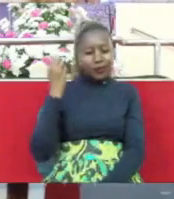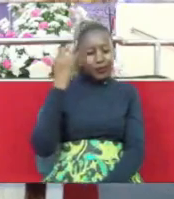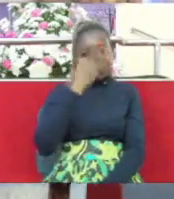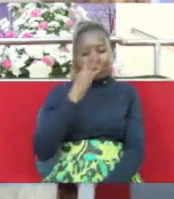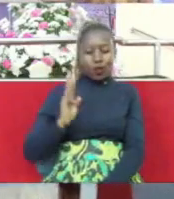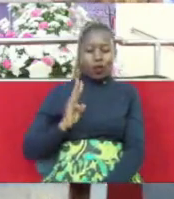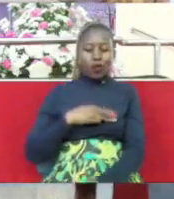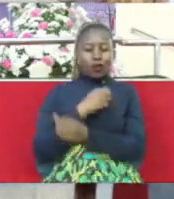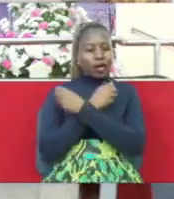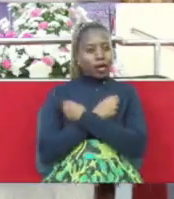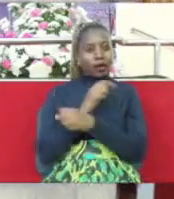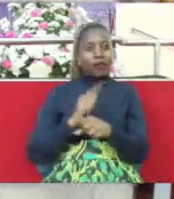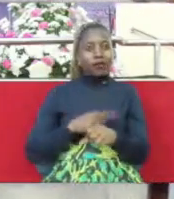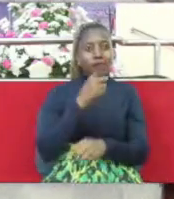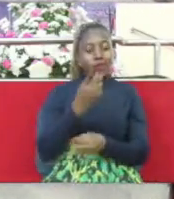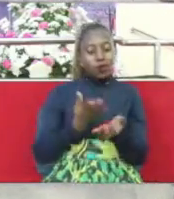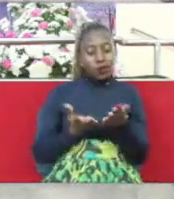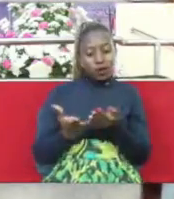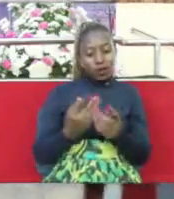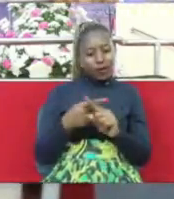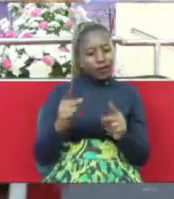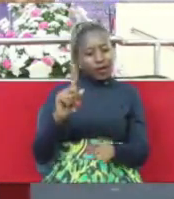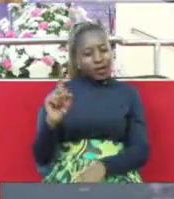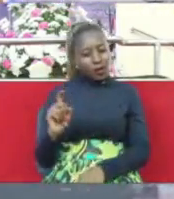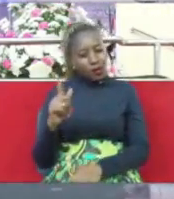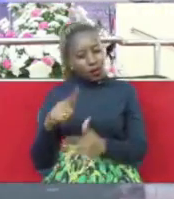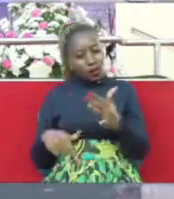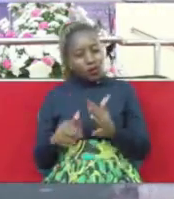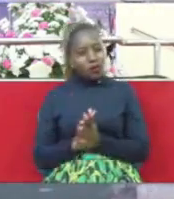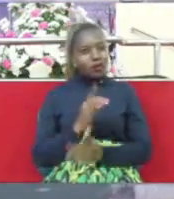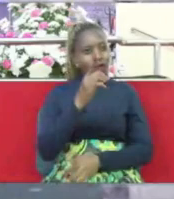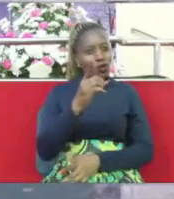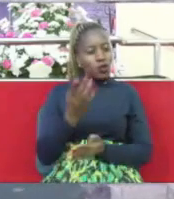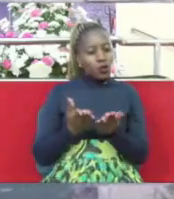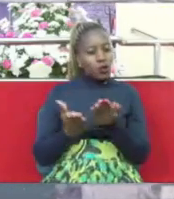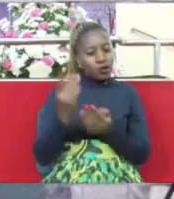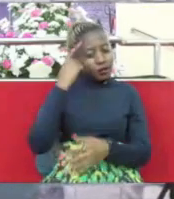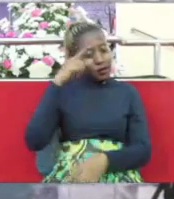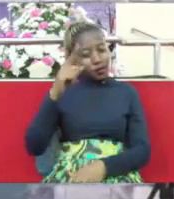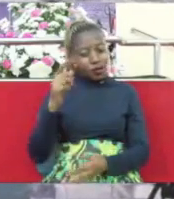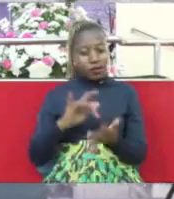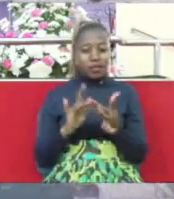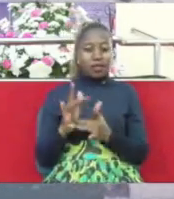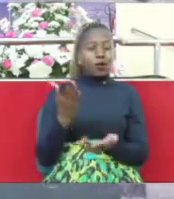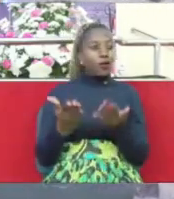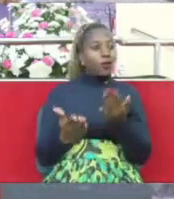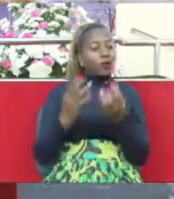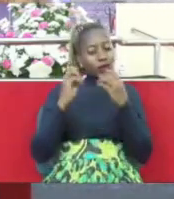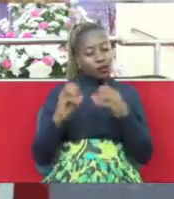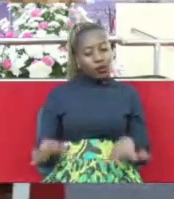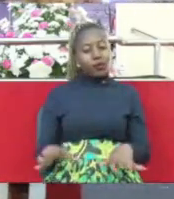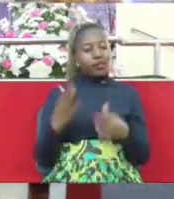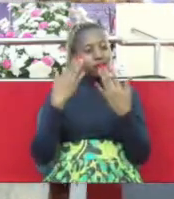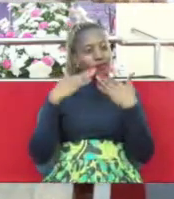serving, but the question is, are you serving alongside Jesus Christ or you lost him? Unaweza kuwa unahudumu hapa na ni vizuri tunapenda hivyo, lakini